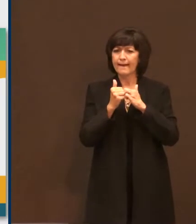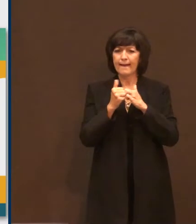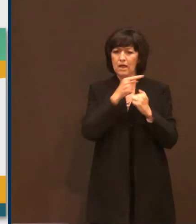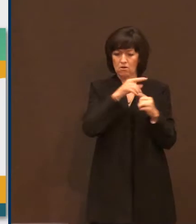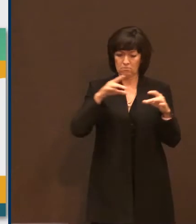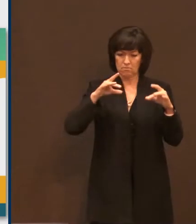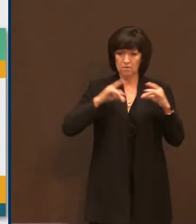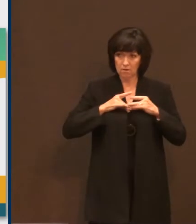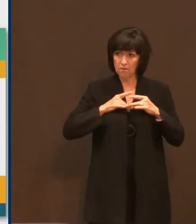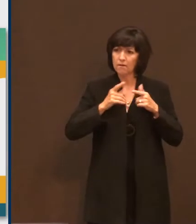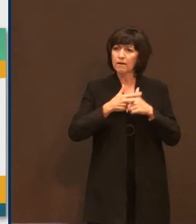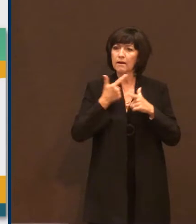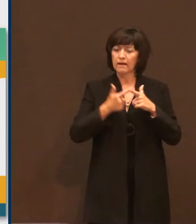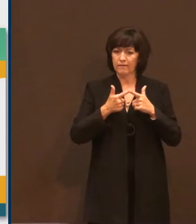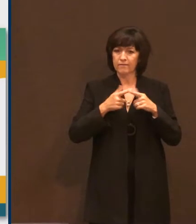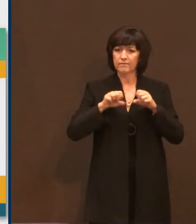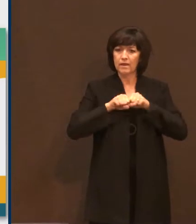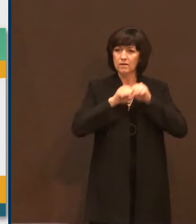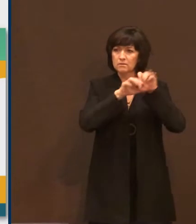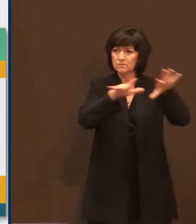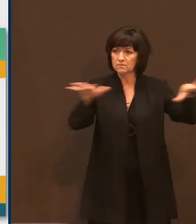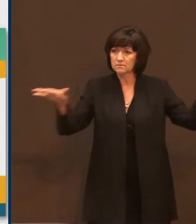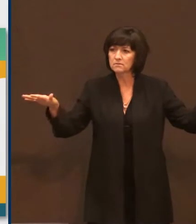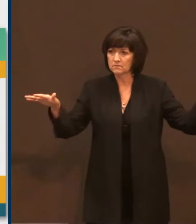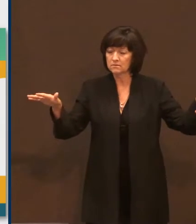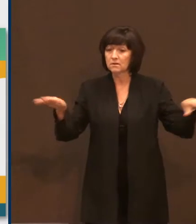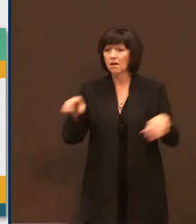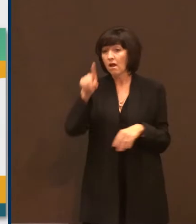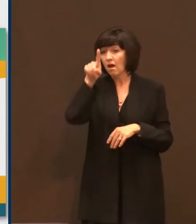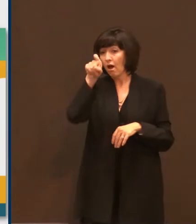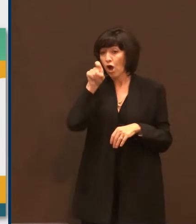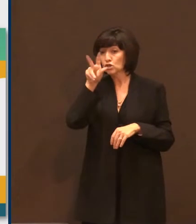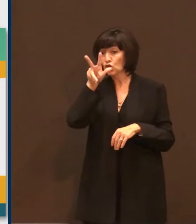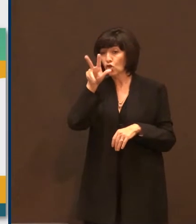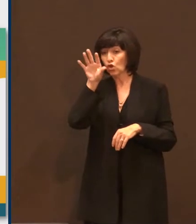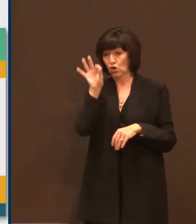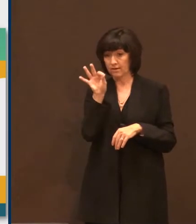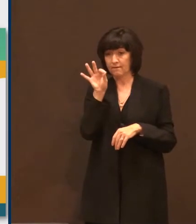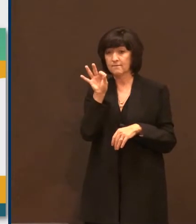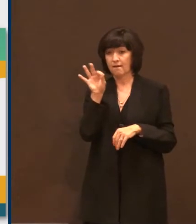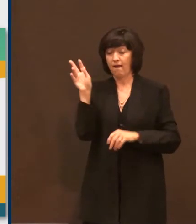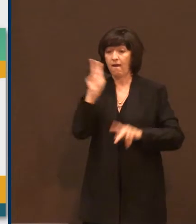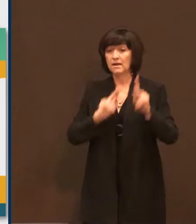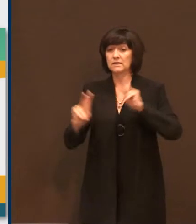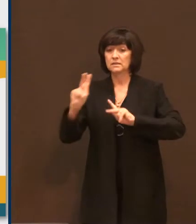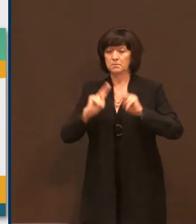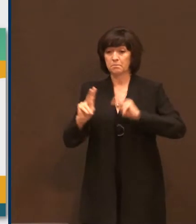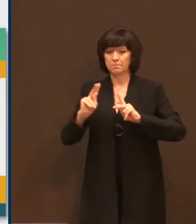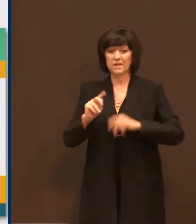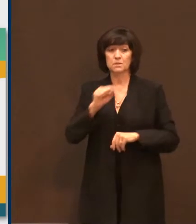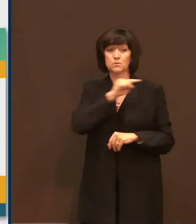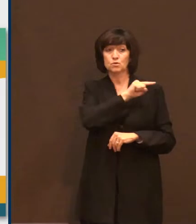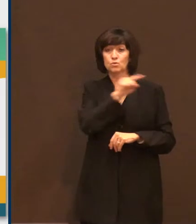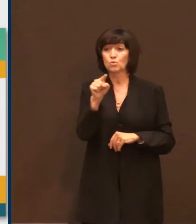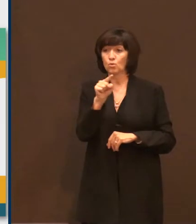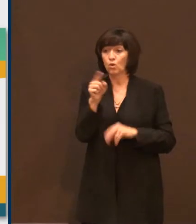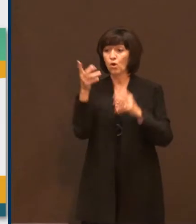it was identified that there were 139 clients that they had spent more than 15 minutes with